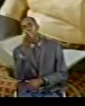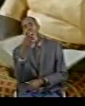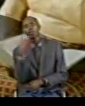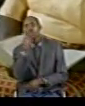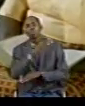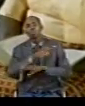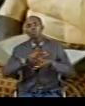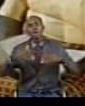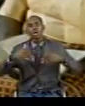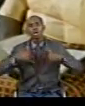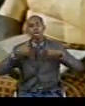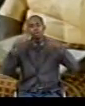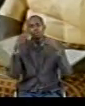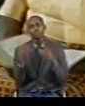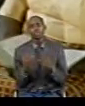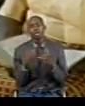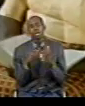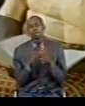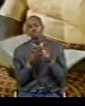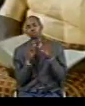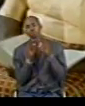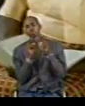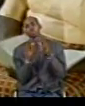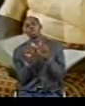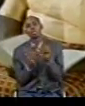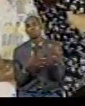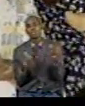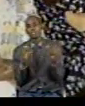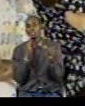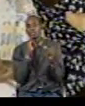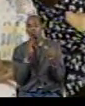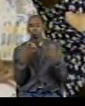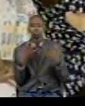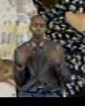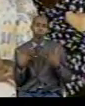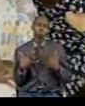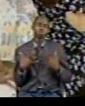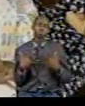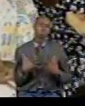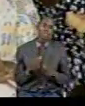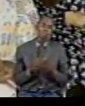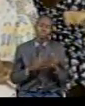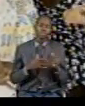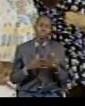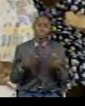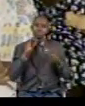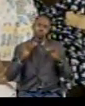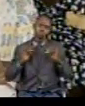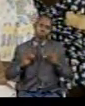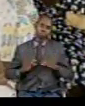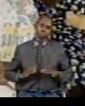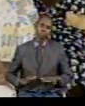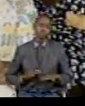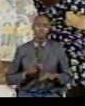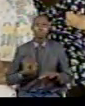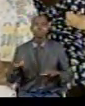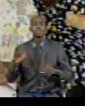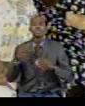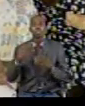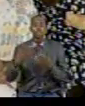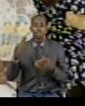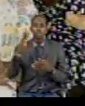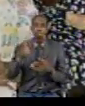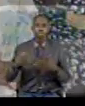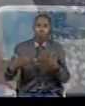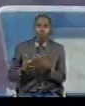strength. And it appears everything is down and everything is packed up inside. Renewal will come. And you will